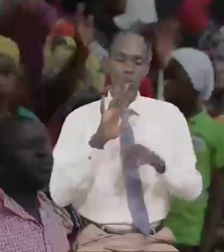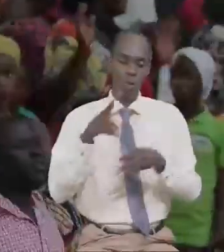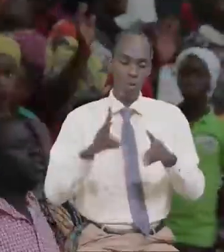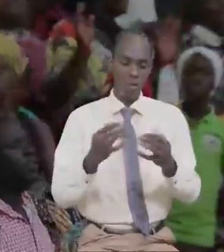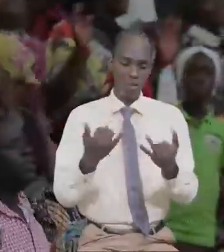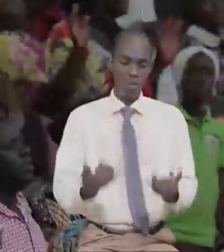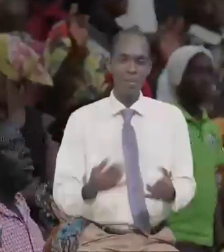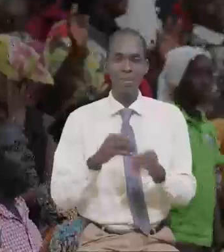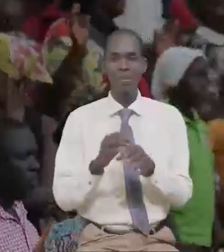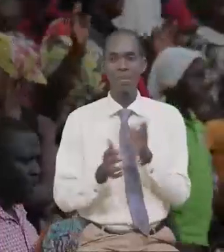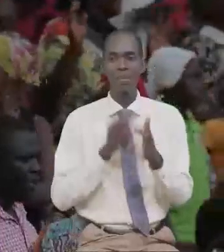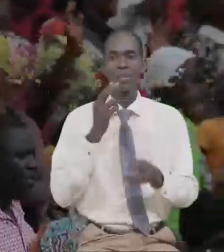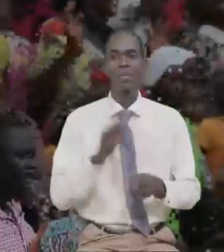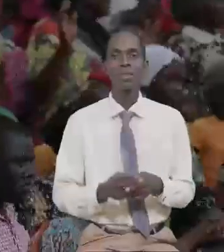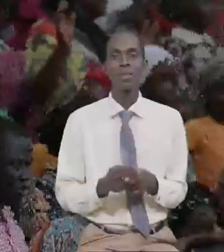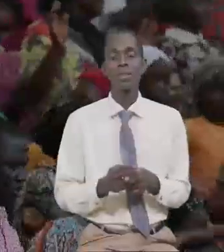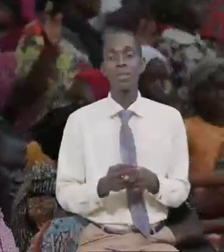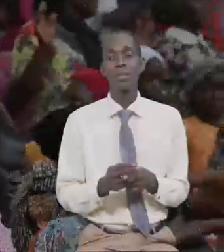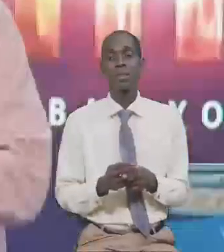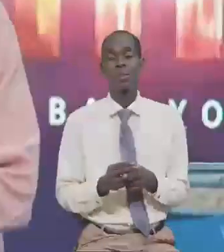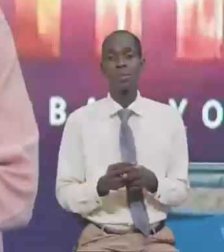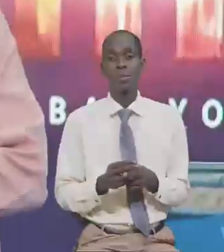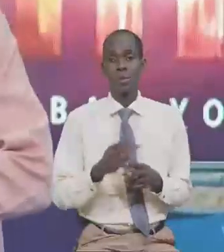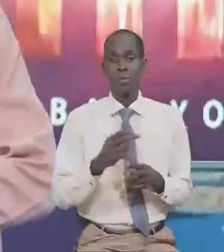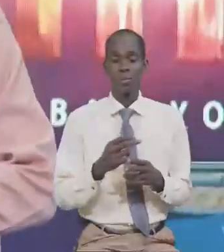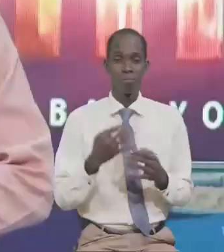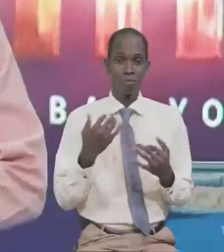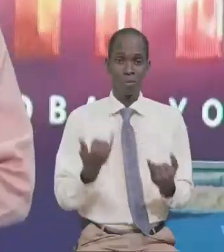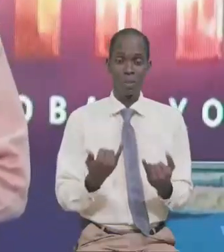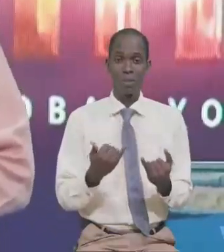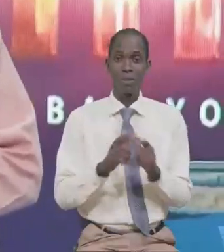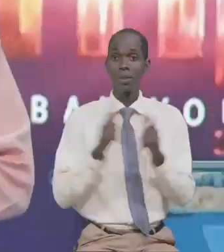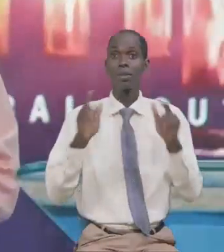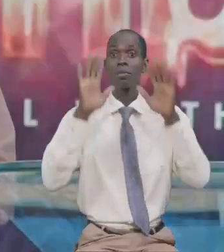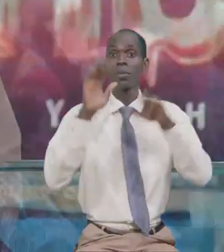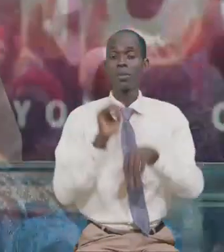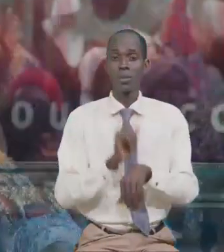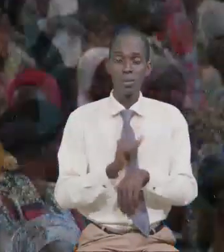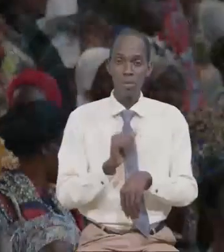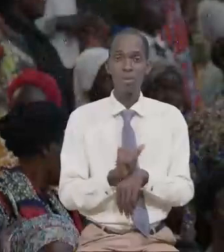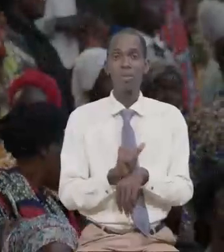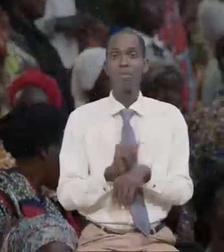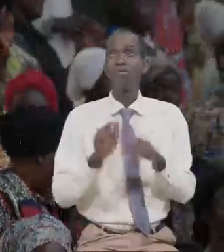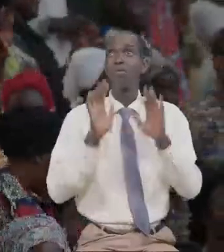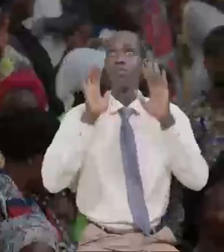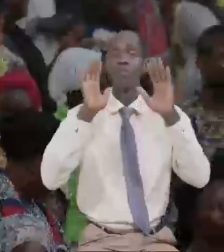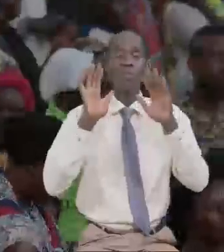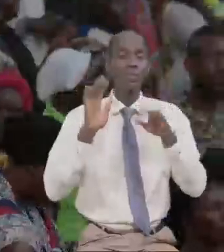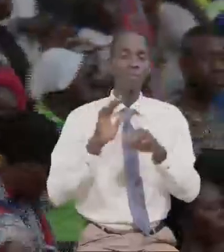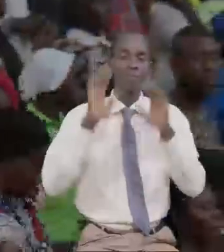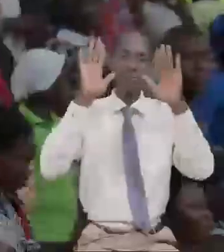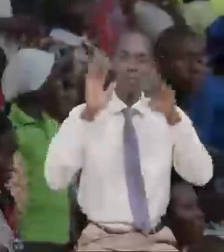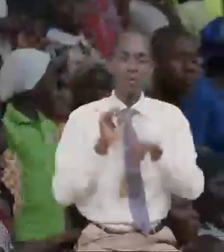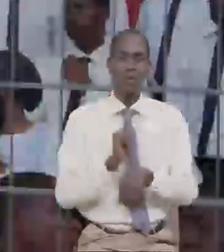Momentous miracle. Great manifestation of miracle. Your night